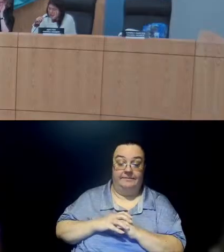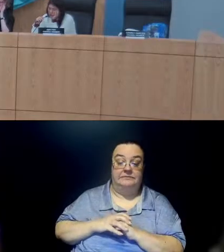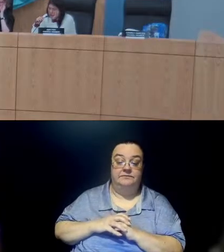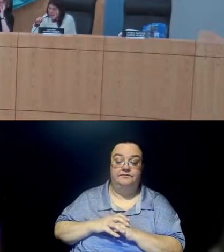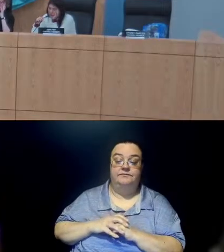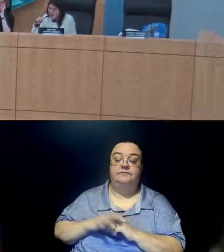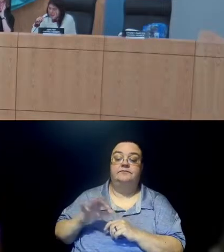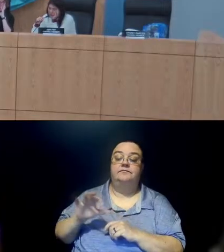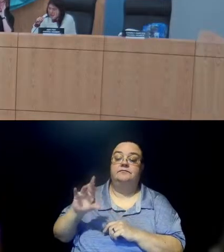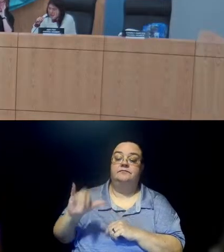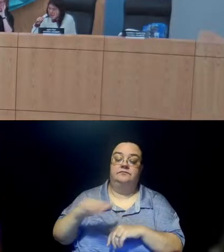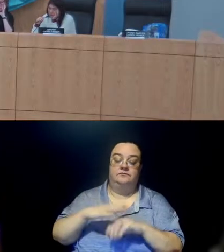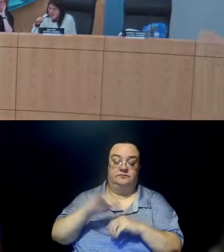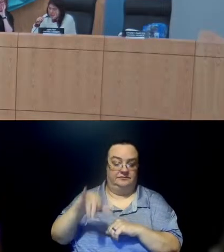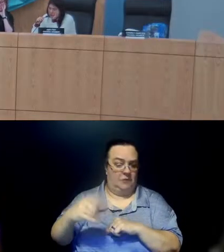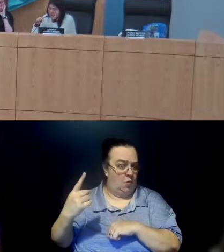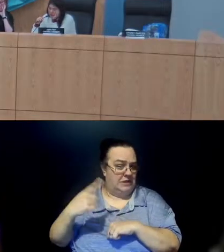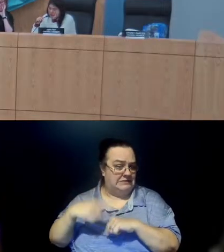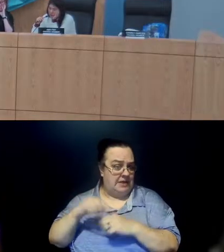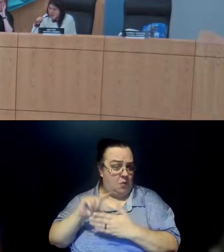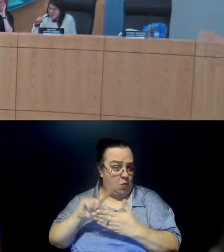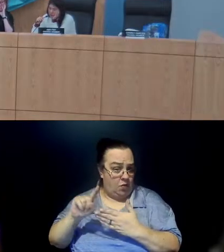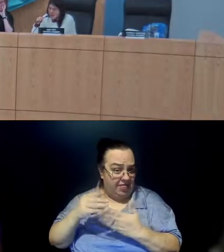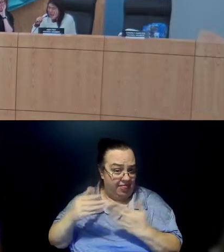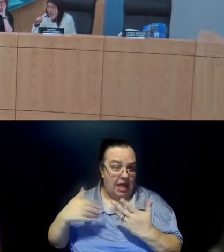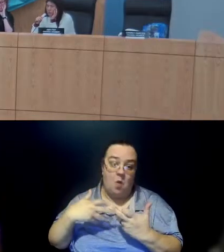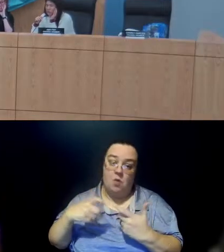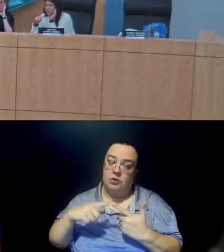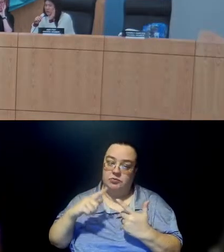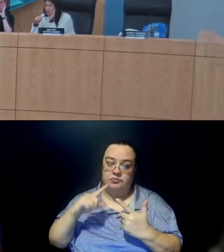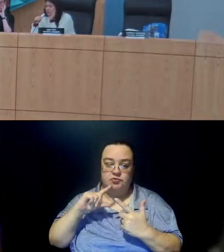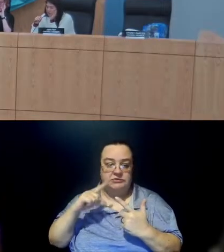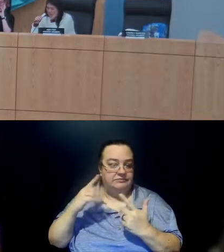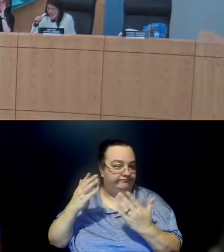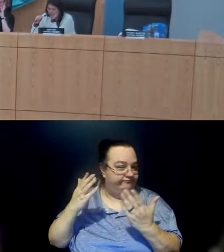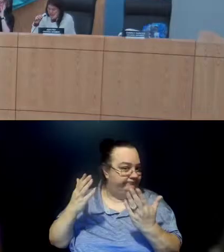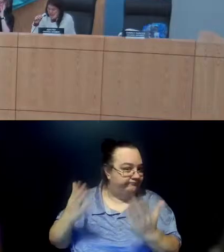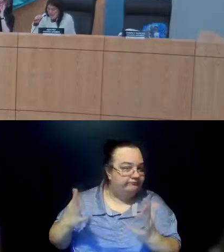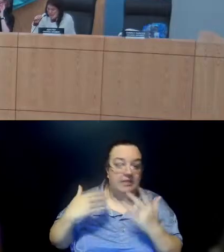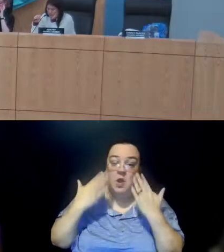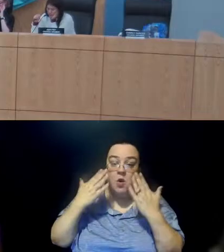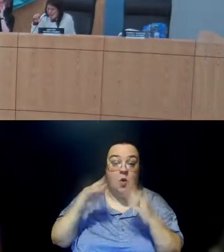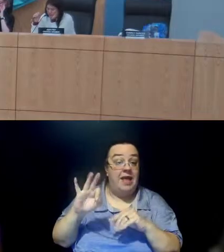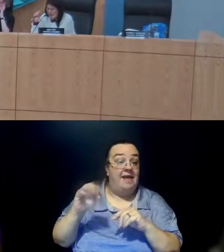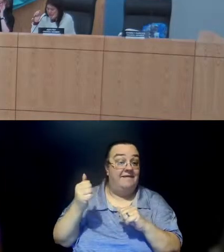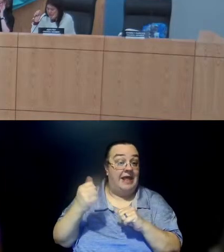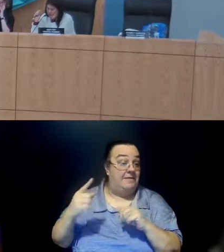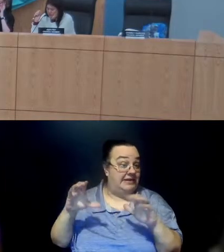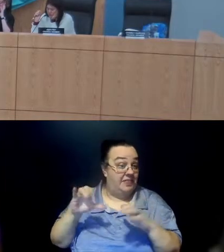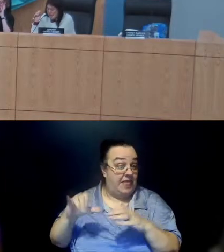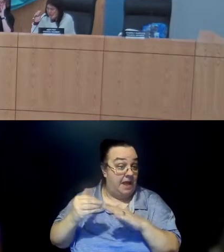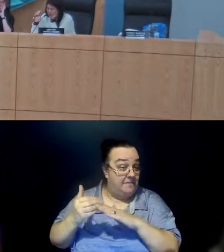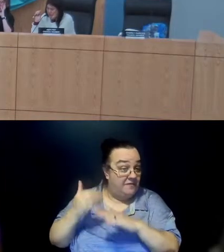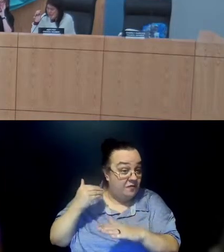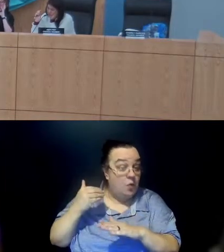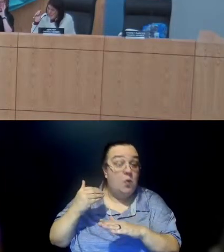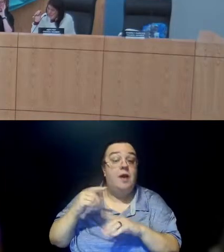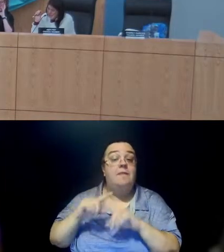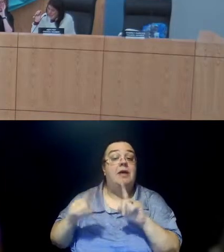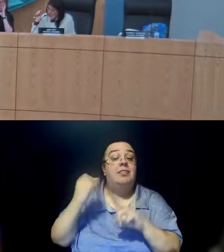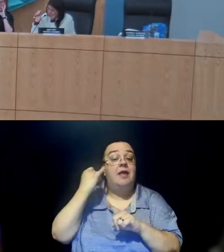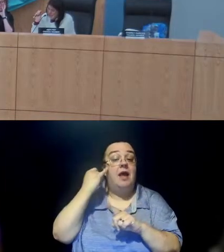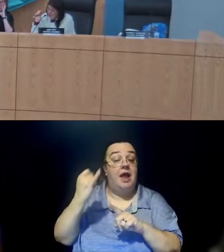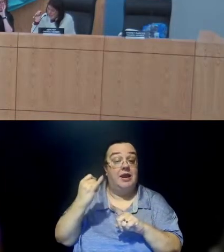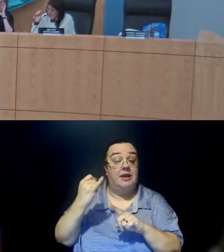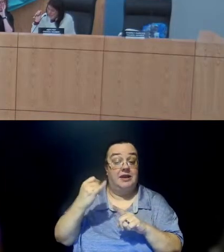On the 1 time a week thing, I just want to put it out there, and I don't know if anybody did it earlier, but the idea of in the